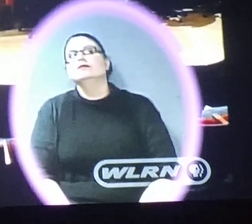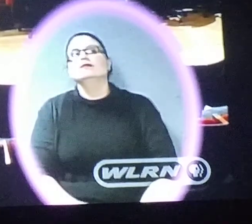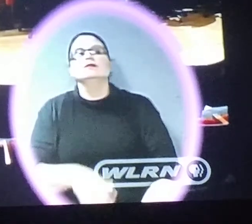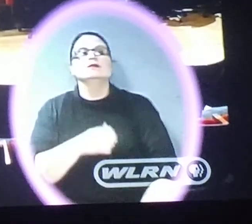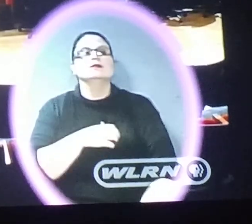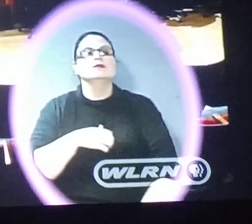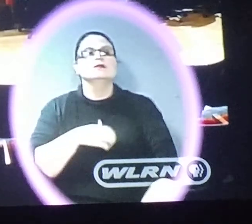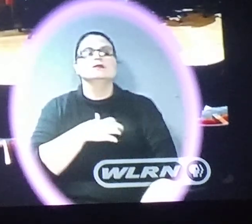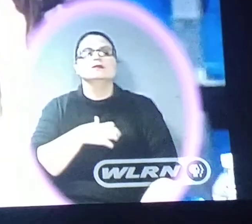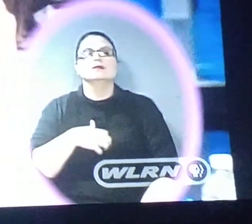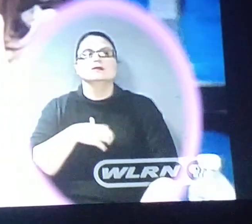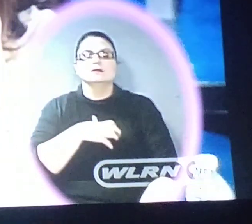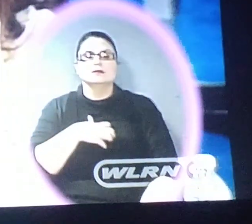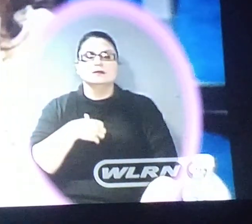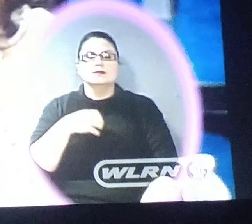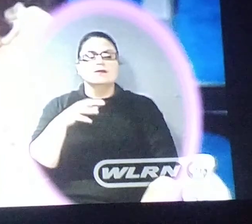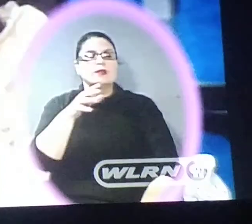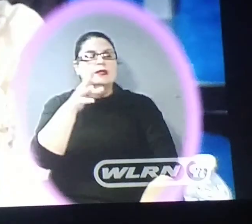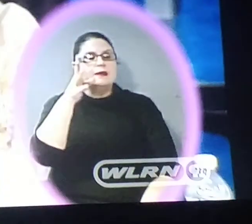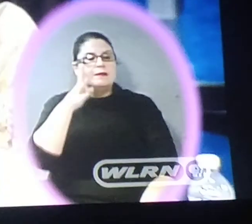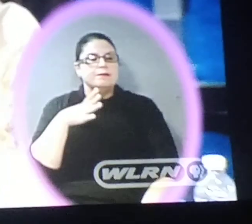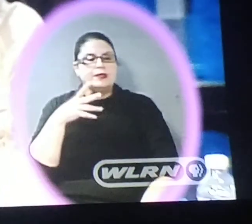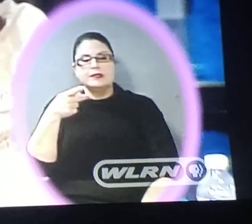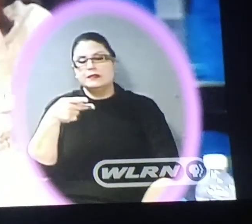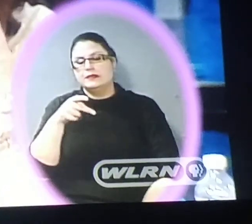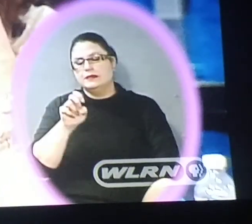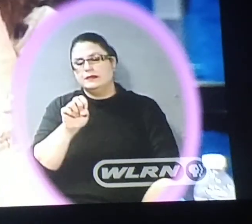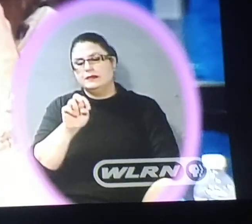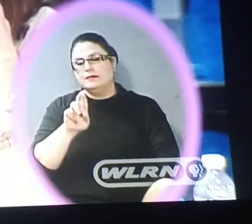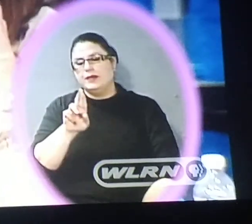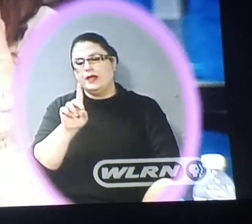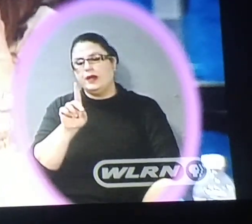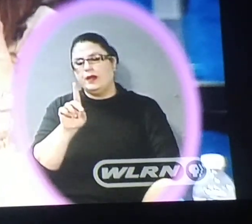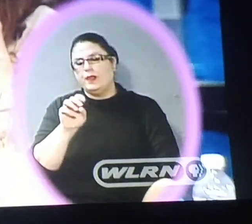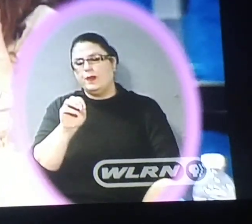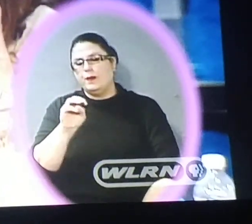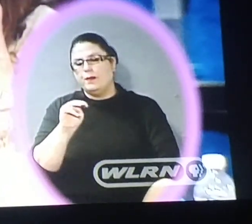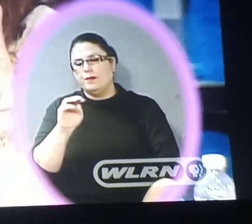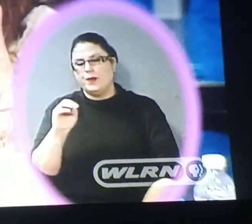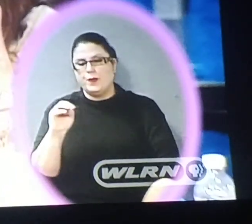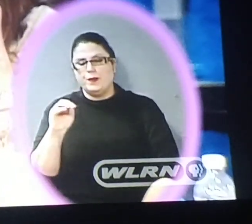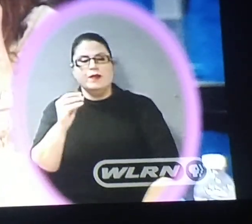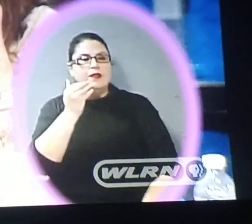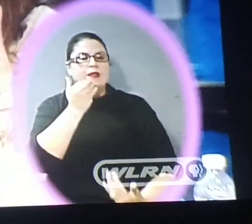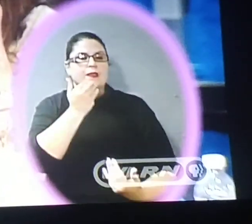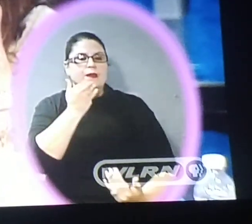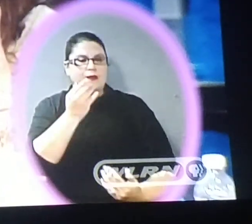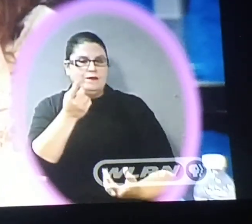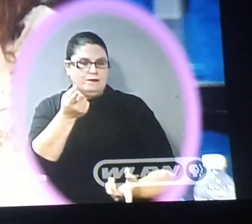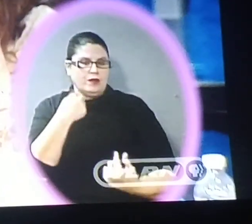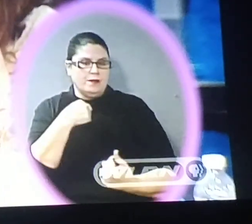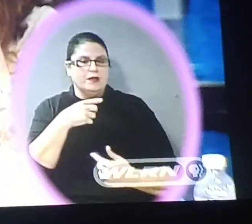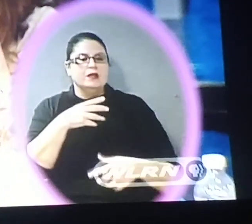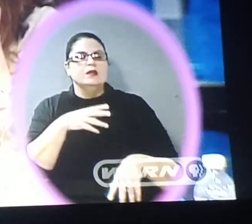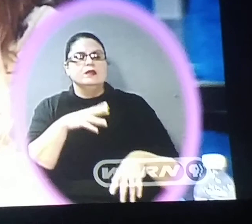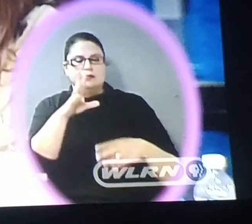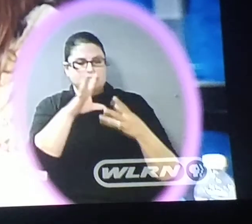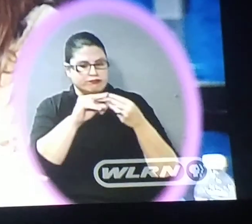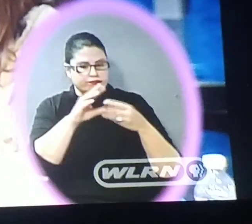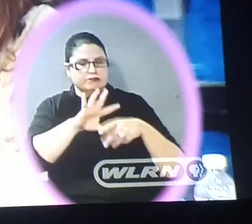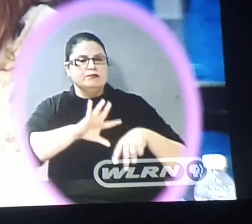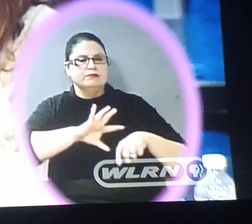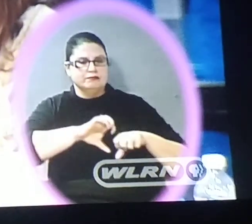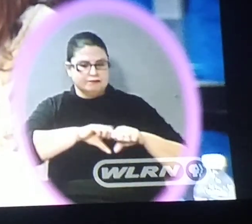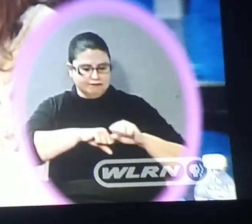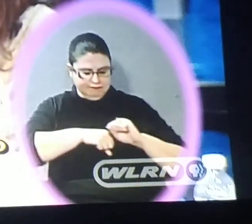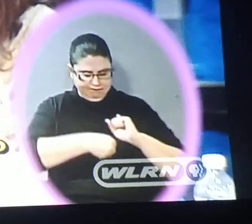I'm sorry, I don't have a name, I just spelled Perdomo. Ms. Perdomo. Thank you so much for coming here. My heart was breaking when you were speaking, as